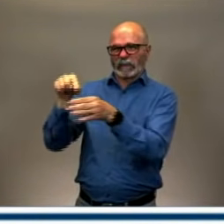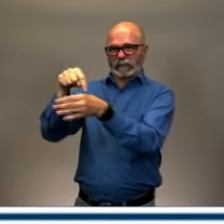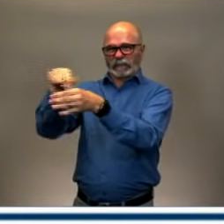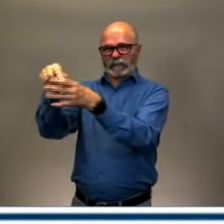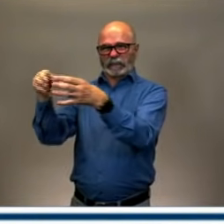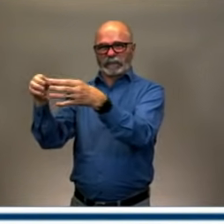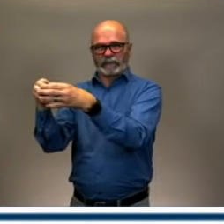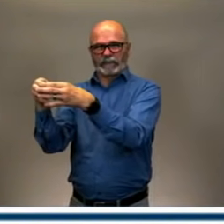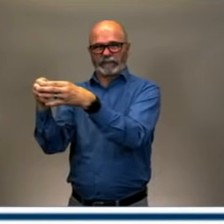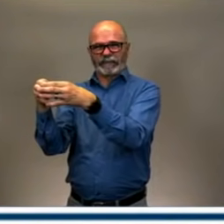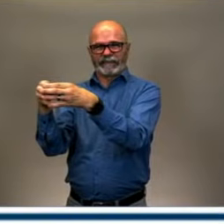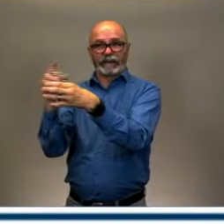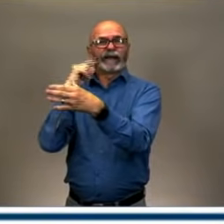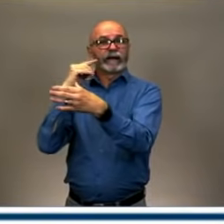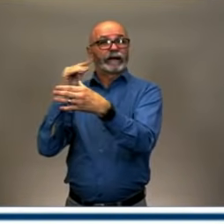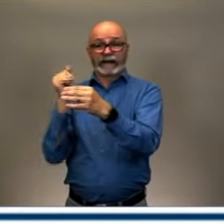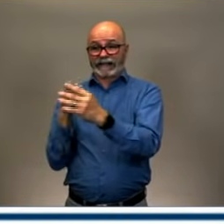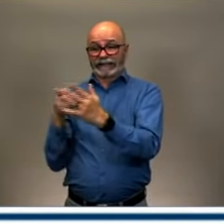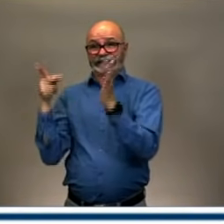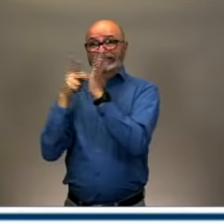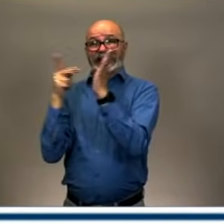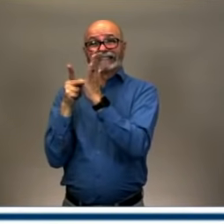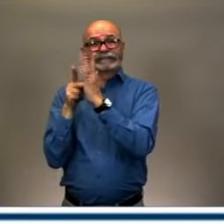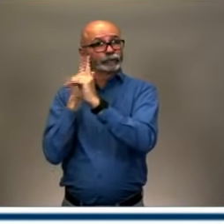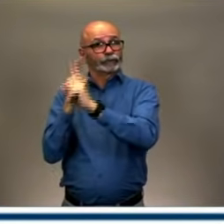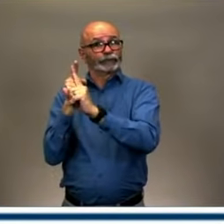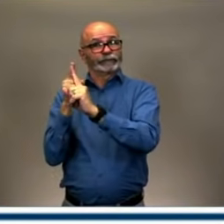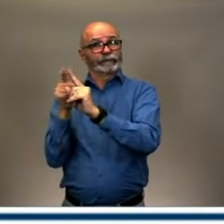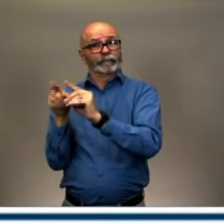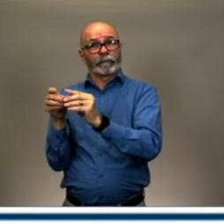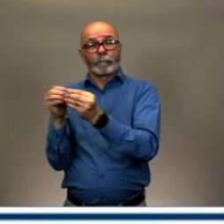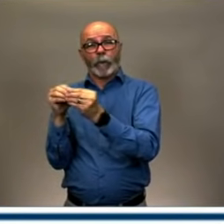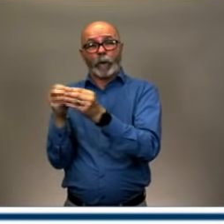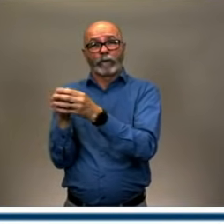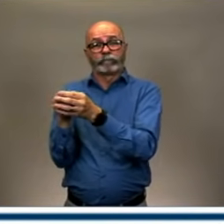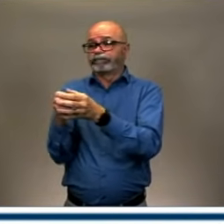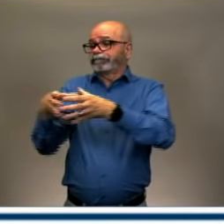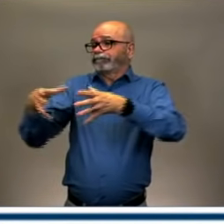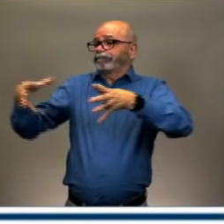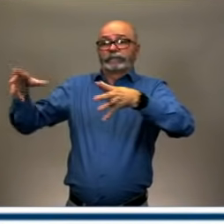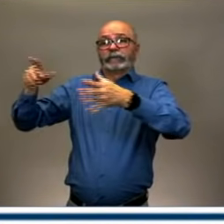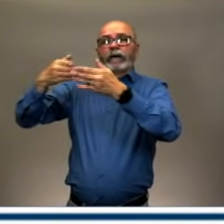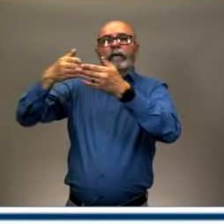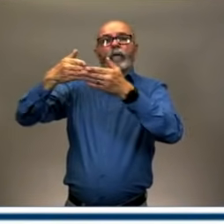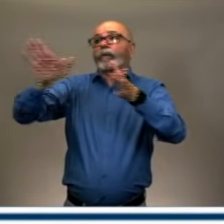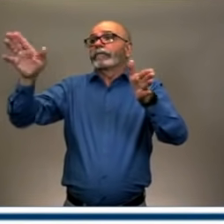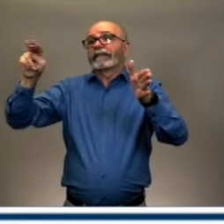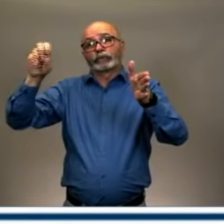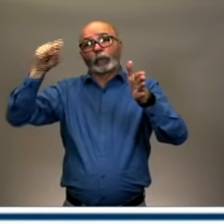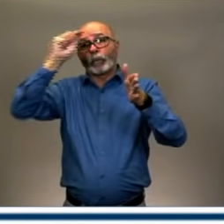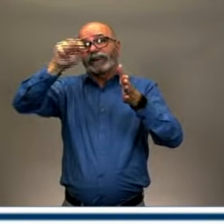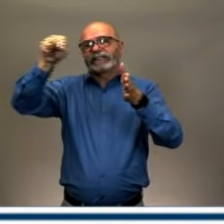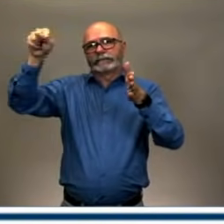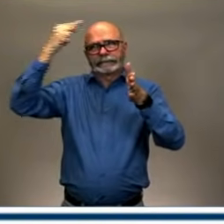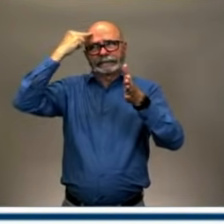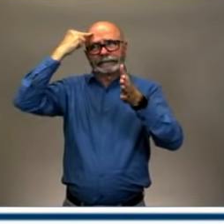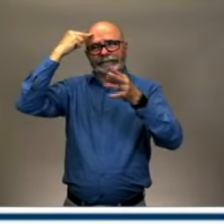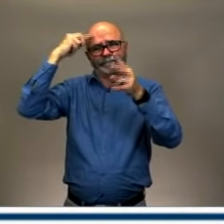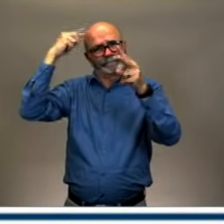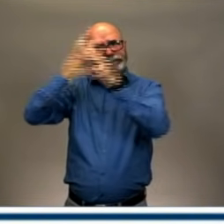phase 2 with broader range of Nova Scotians, we're going to need to have other models of community-based